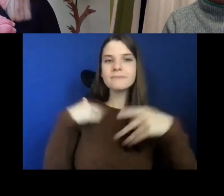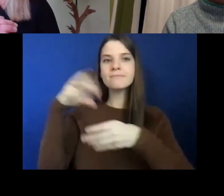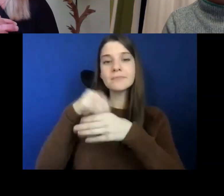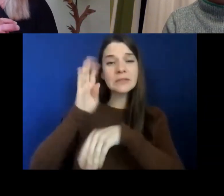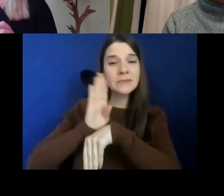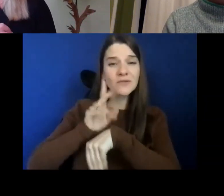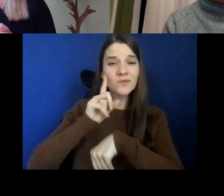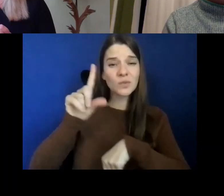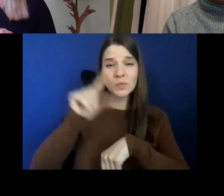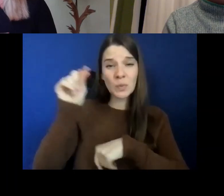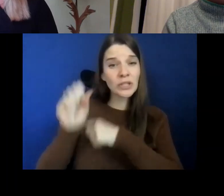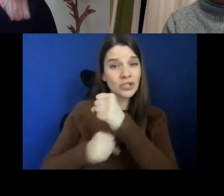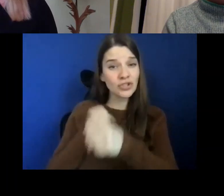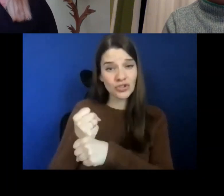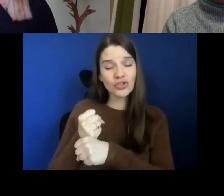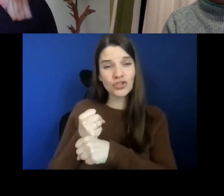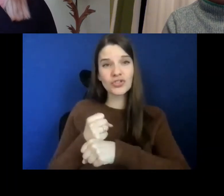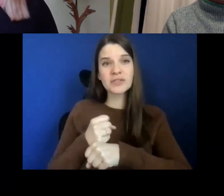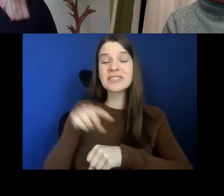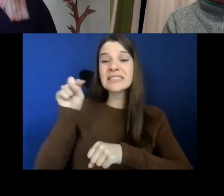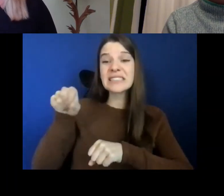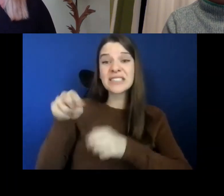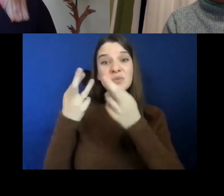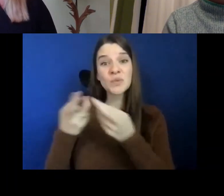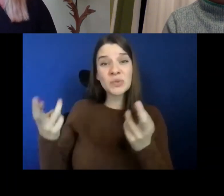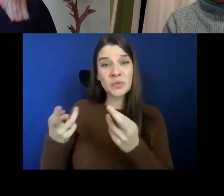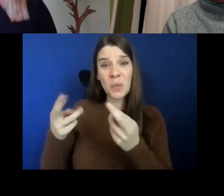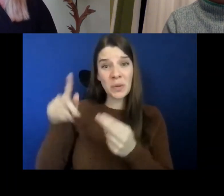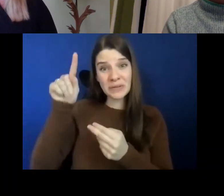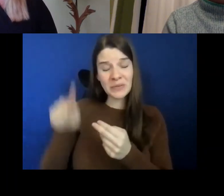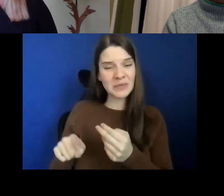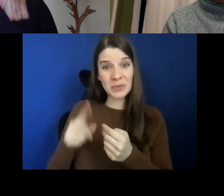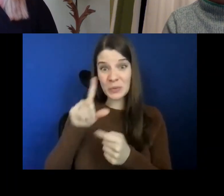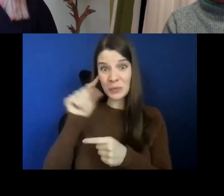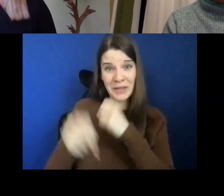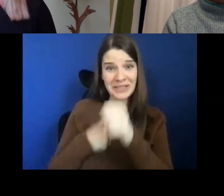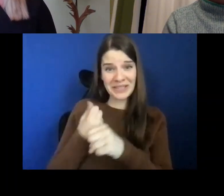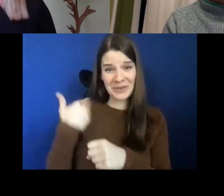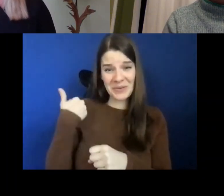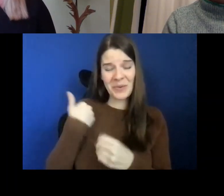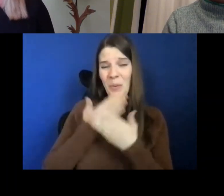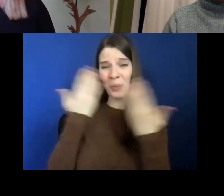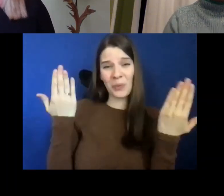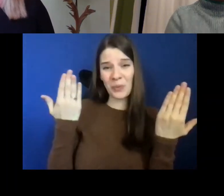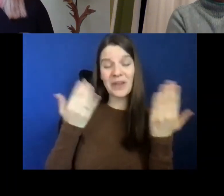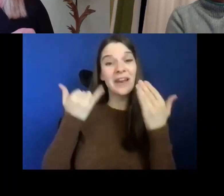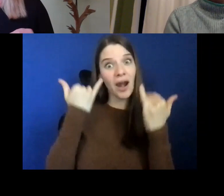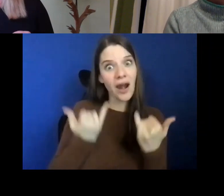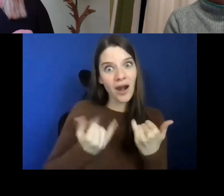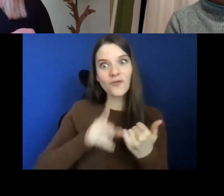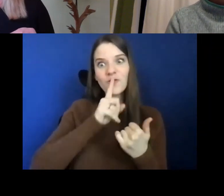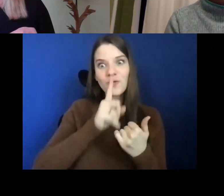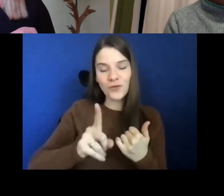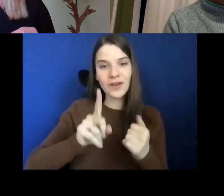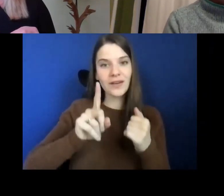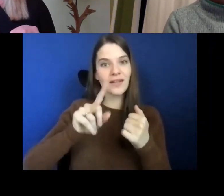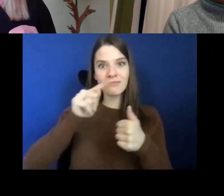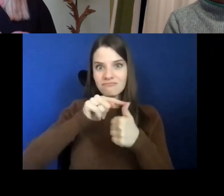20 years, and I will say these resources didn't exist 20 years ago. And now we really have